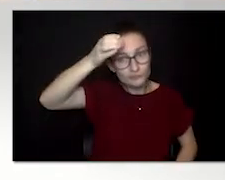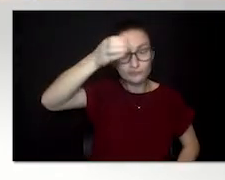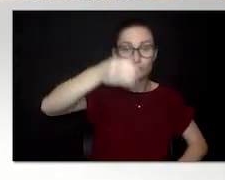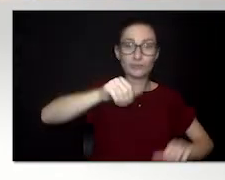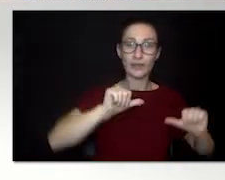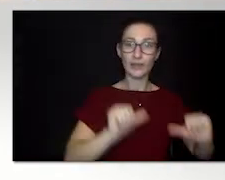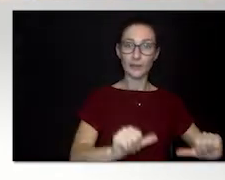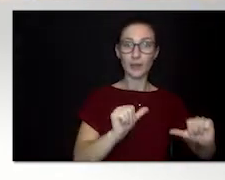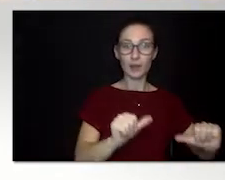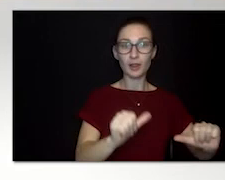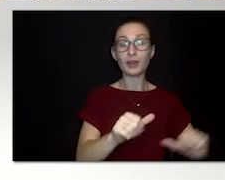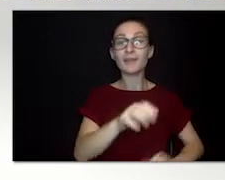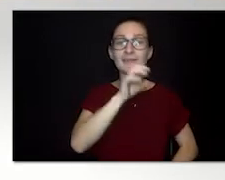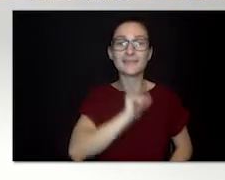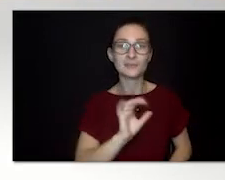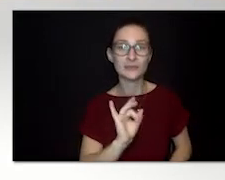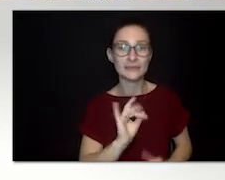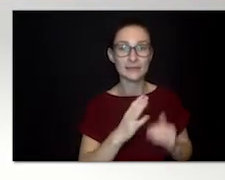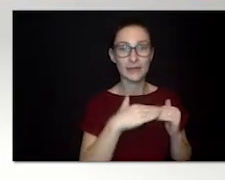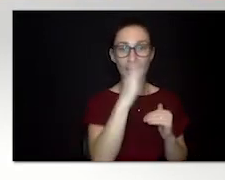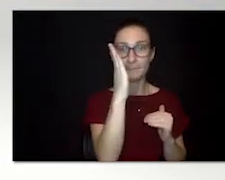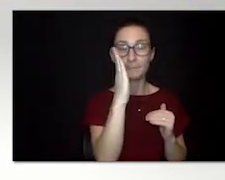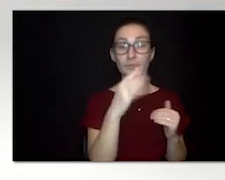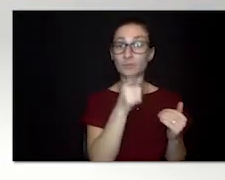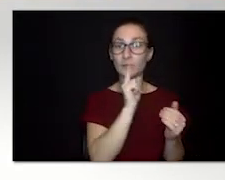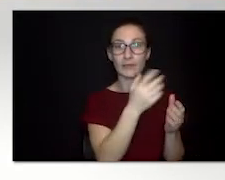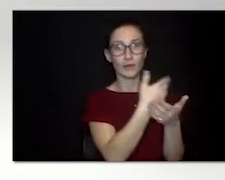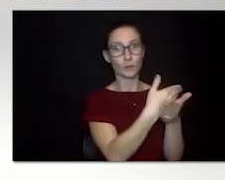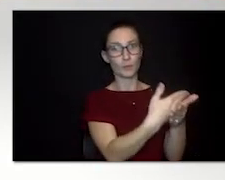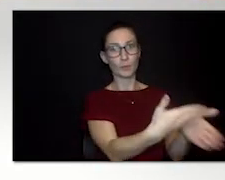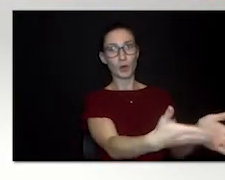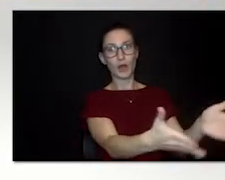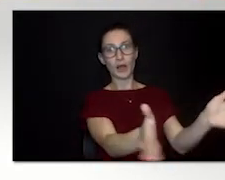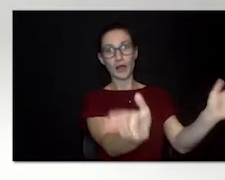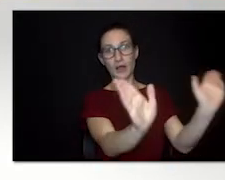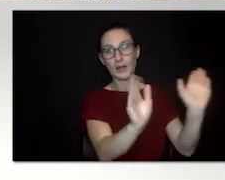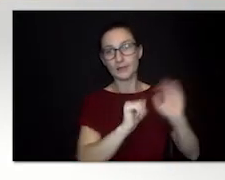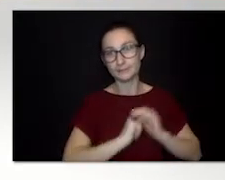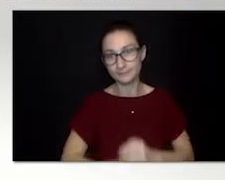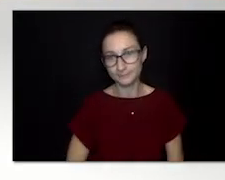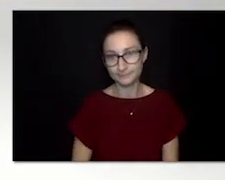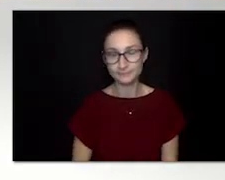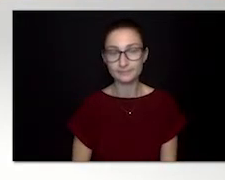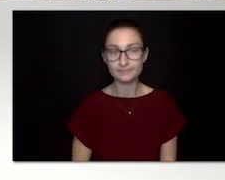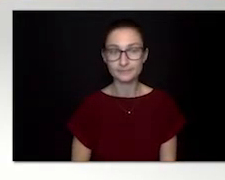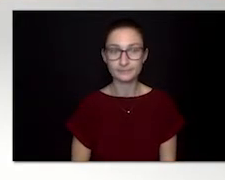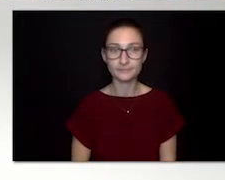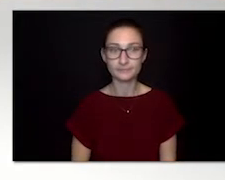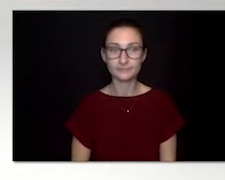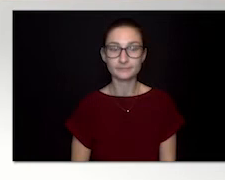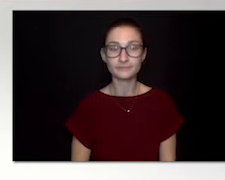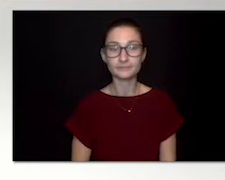over 18 years old. So it's a pretty broad allocation that people can fill.